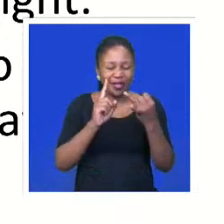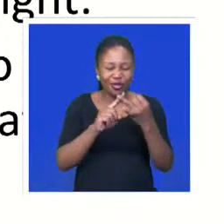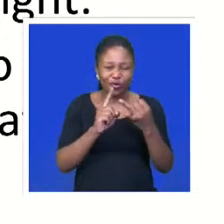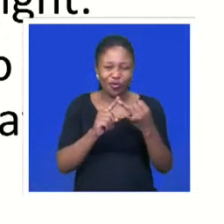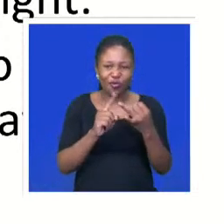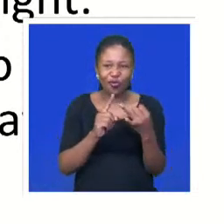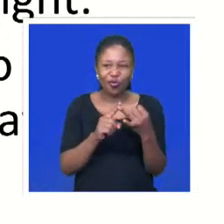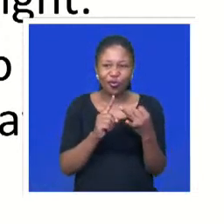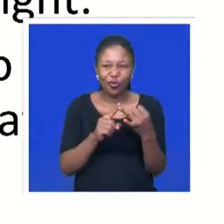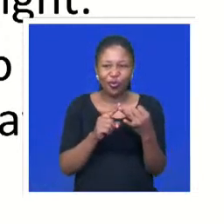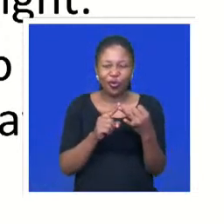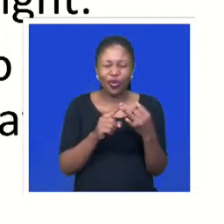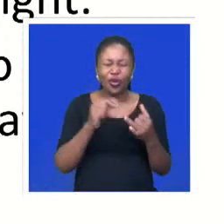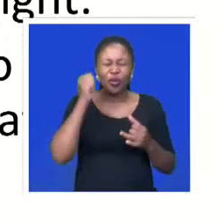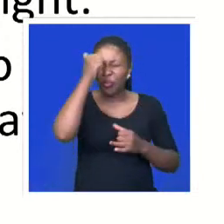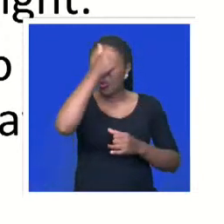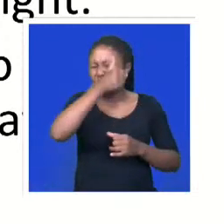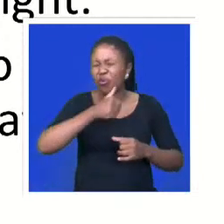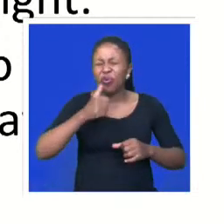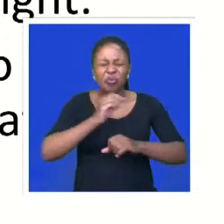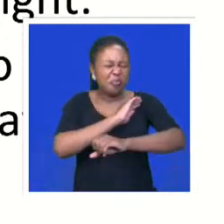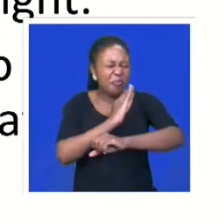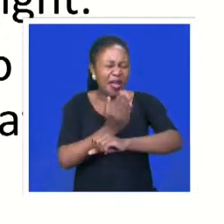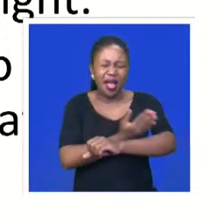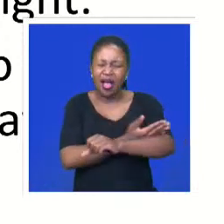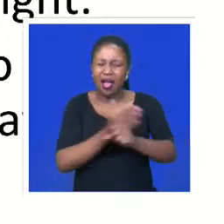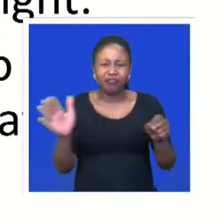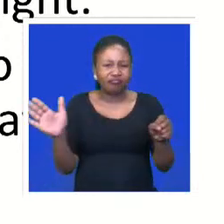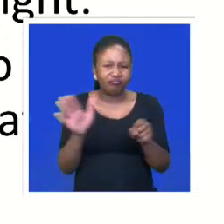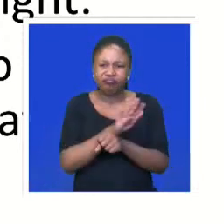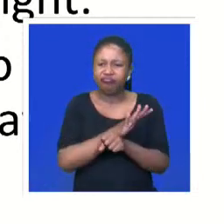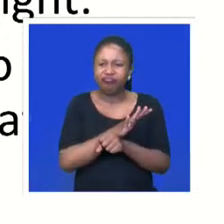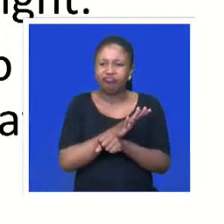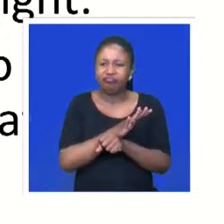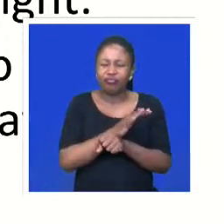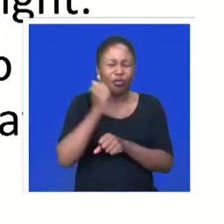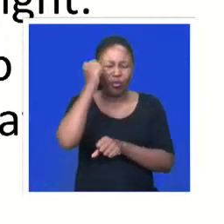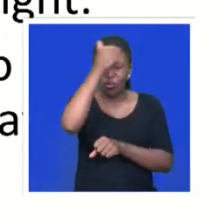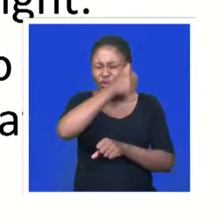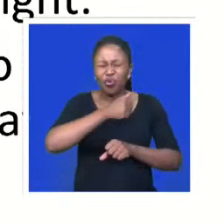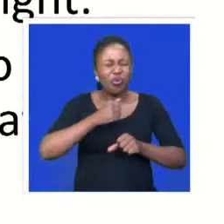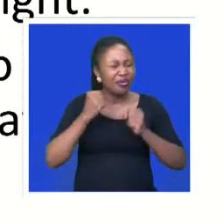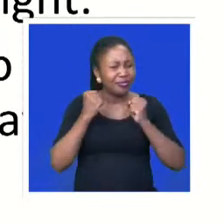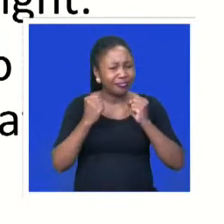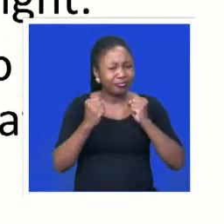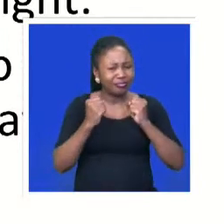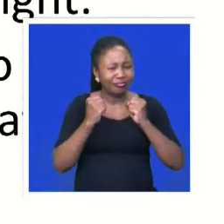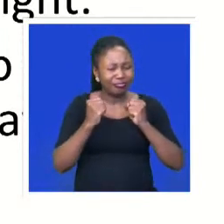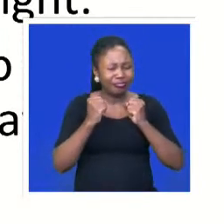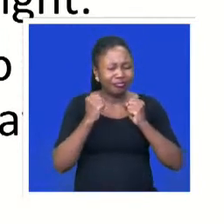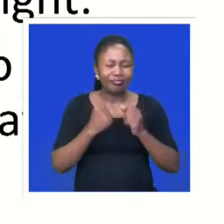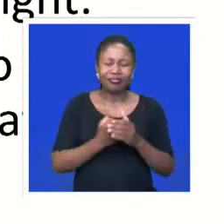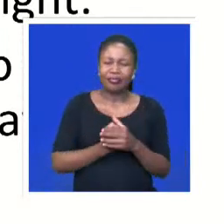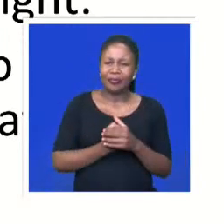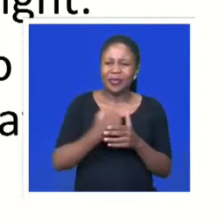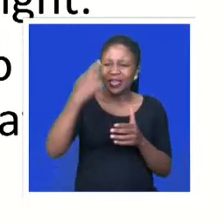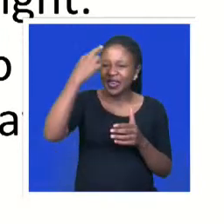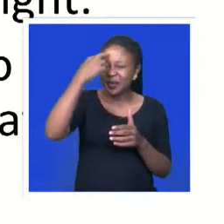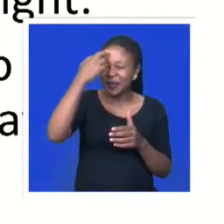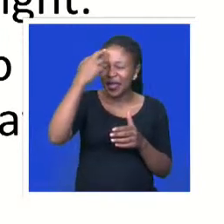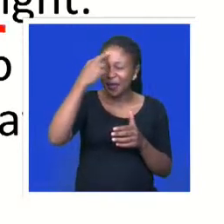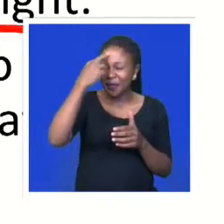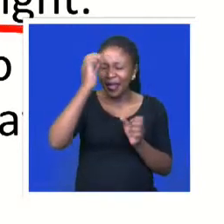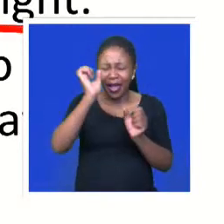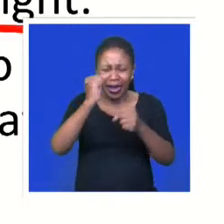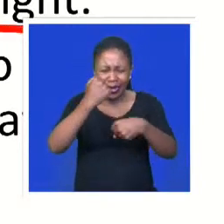is all-powerful. Why do we say so? He divided the day